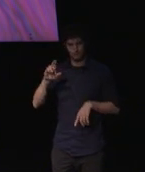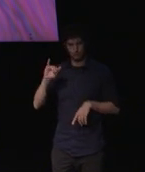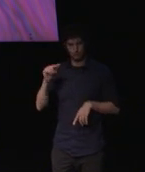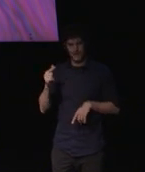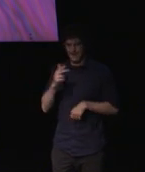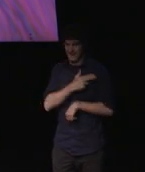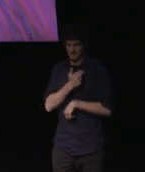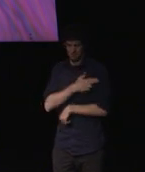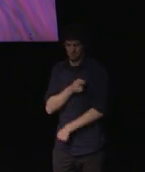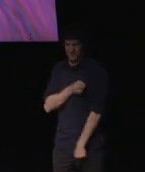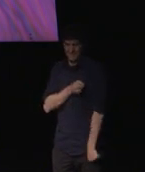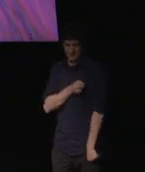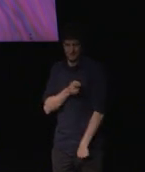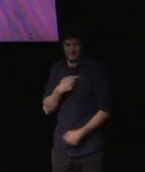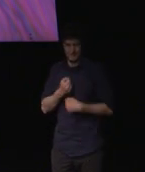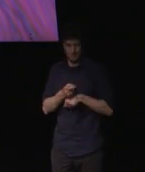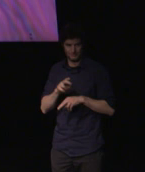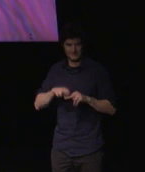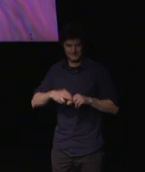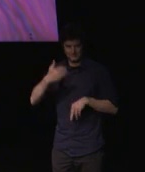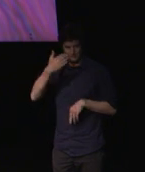front.